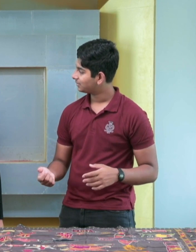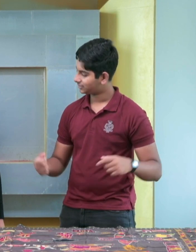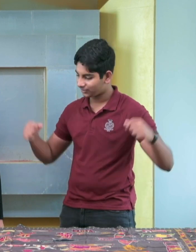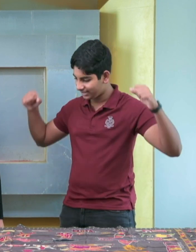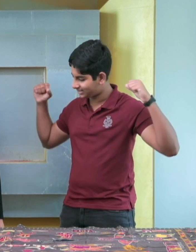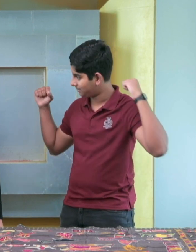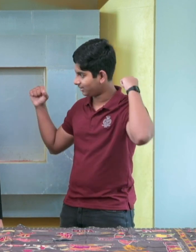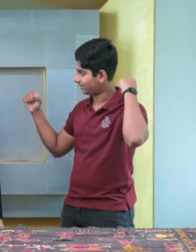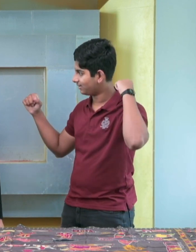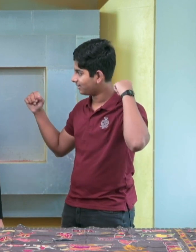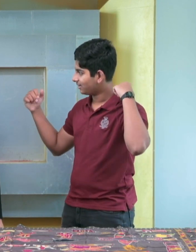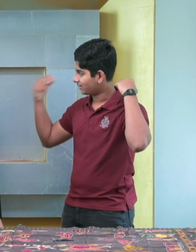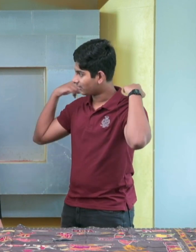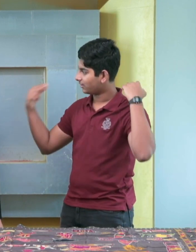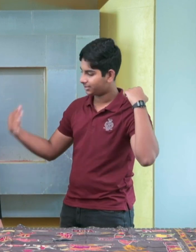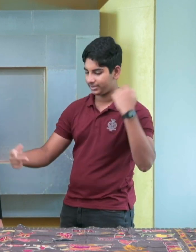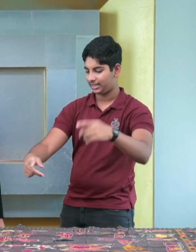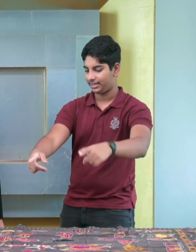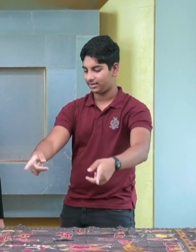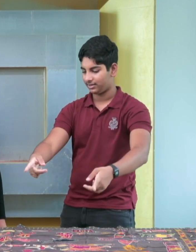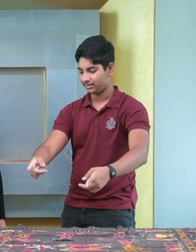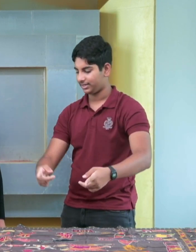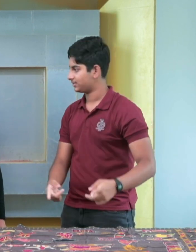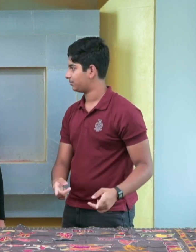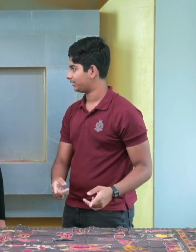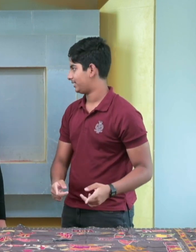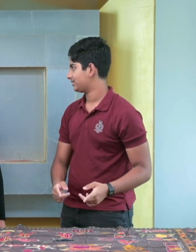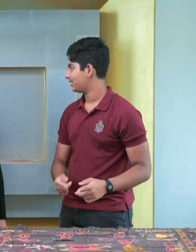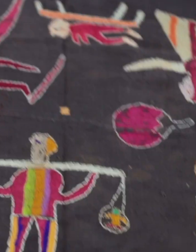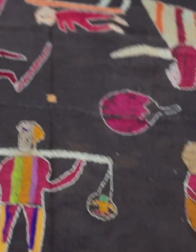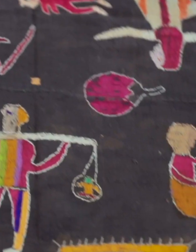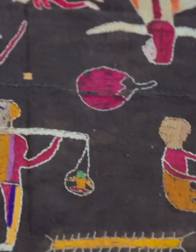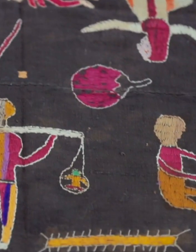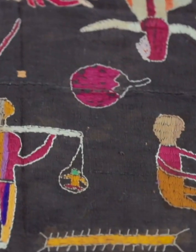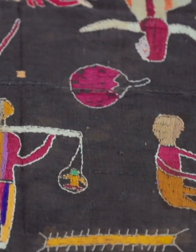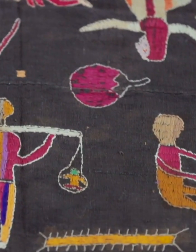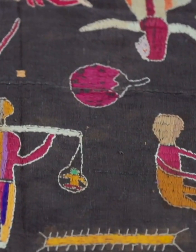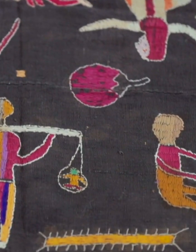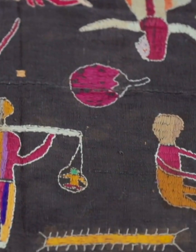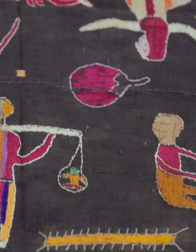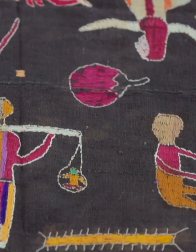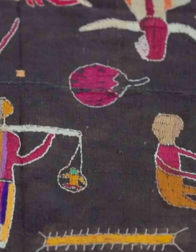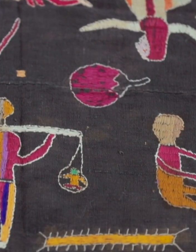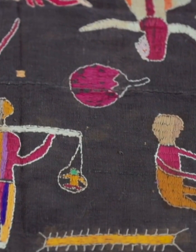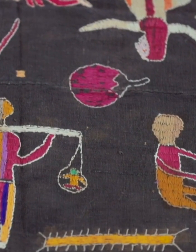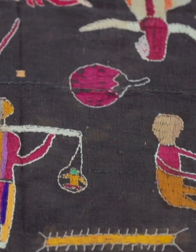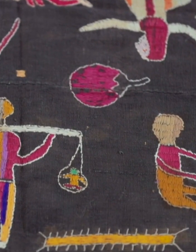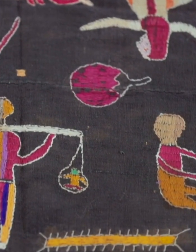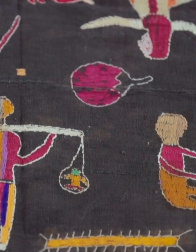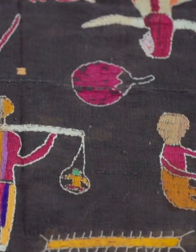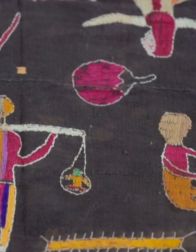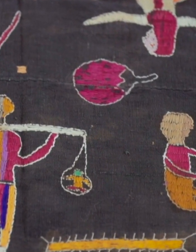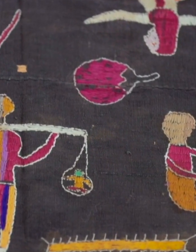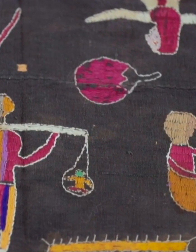that who was holding a similar rod with like things on both ends. Yeah. I think if you look closer, you can think of these as kind of like